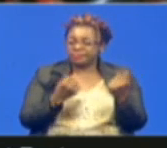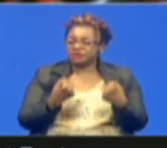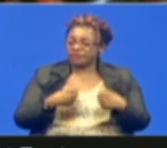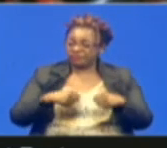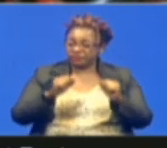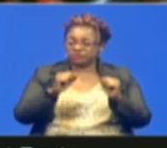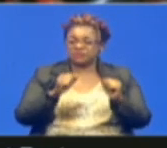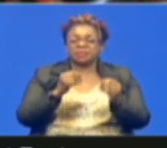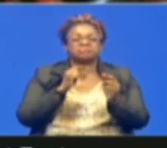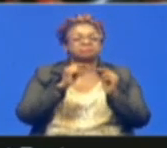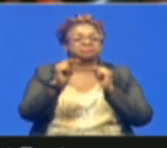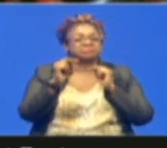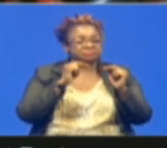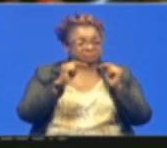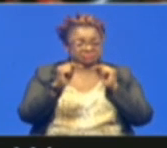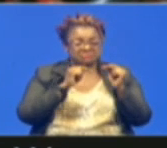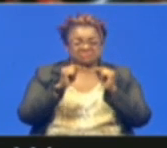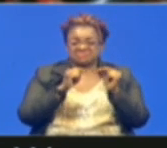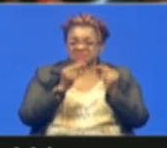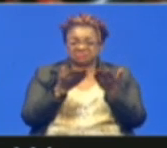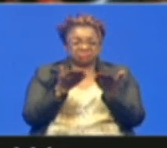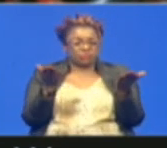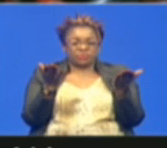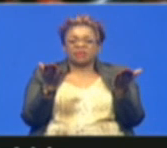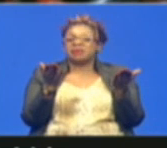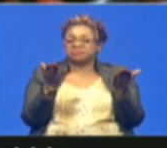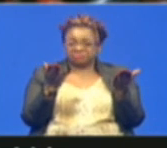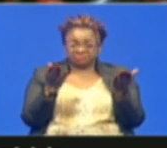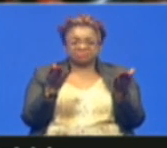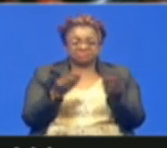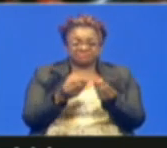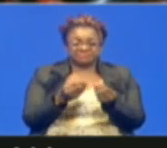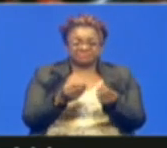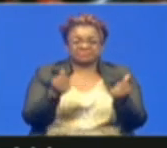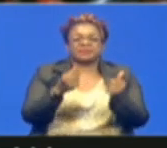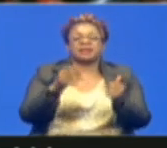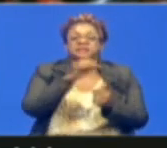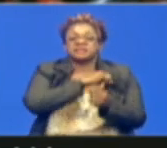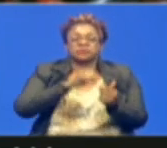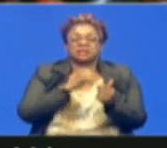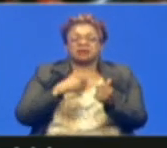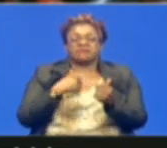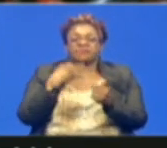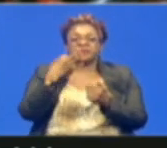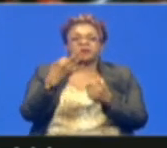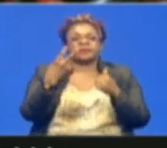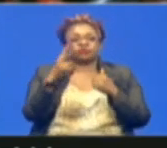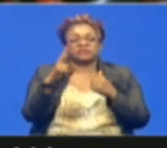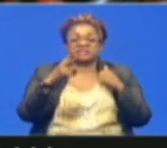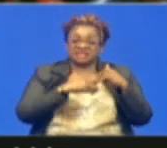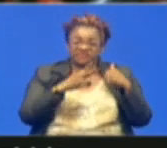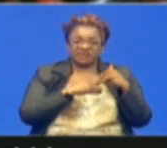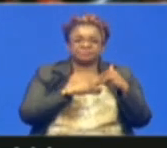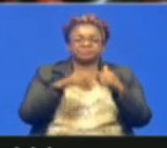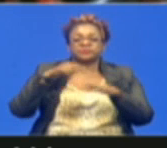ongoing mediation have seen both sides yield a bit of ground as the Senate has settled on 327 billion shillings, with the